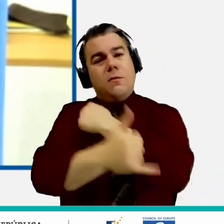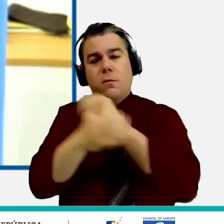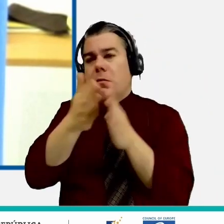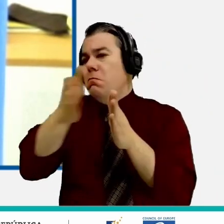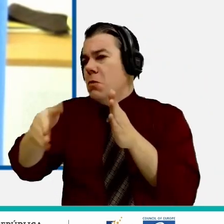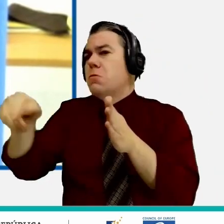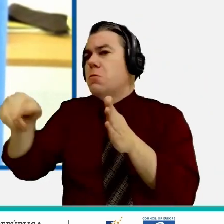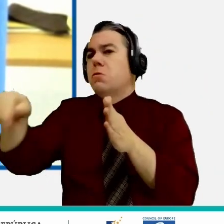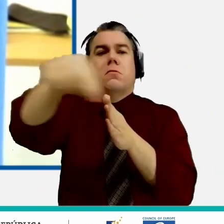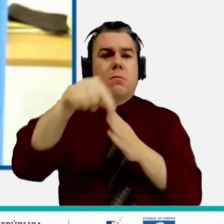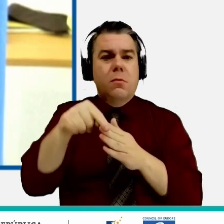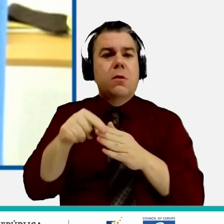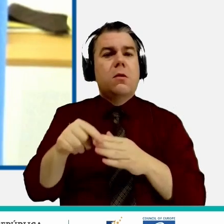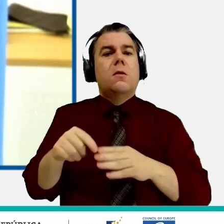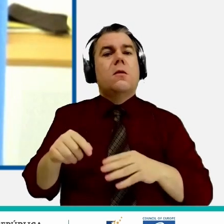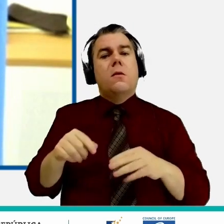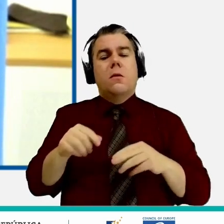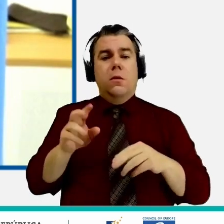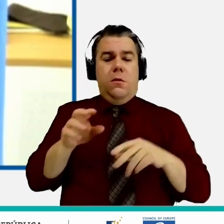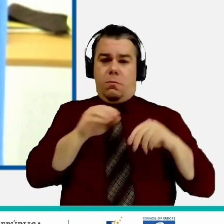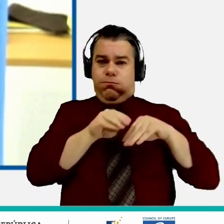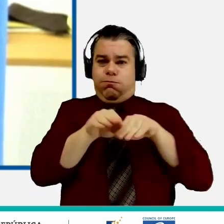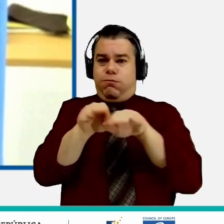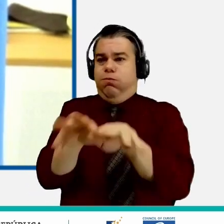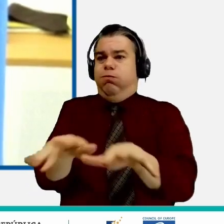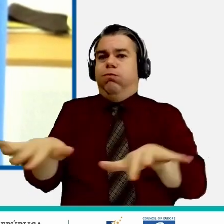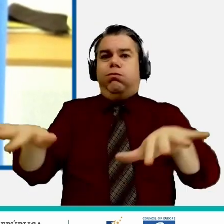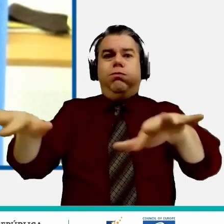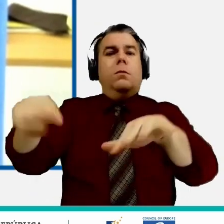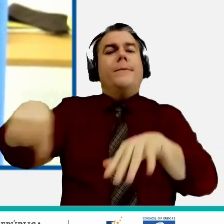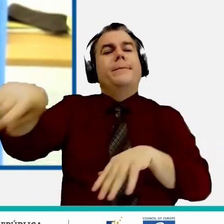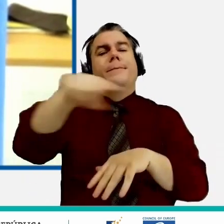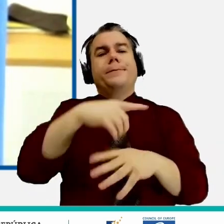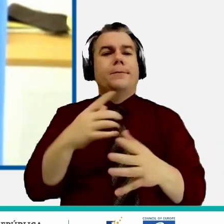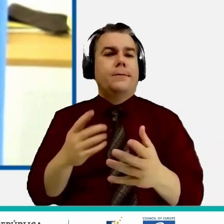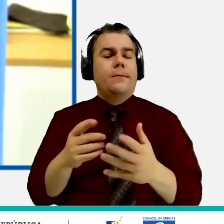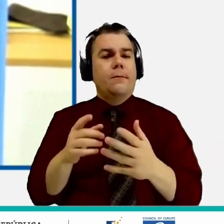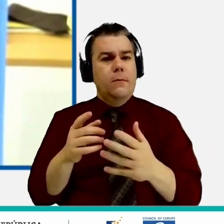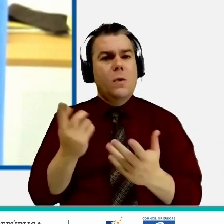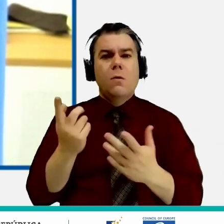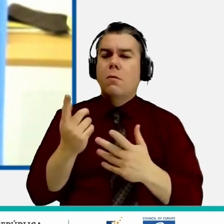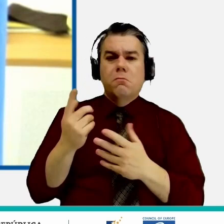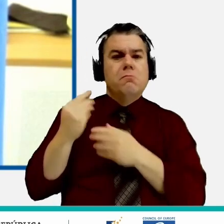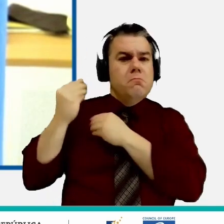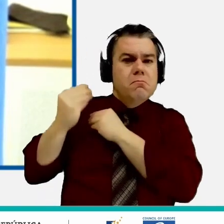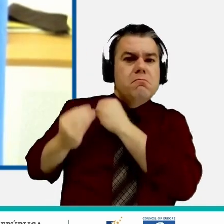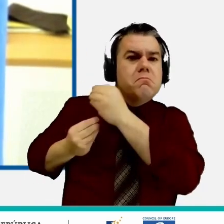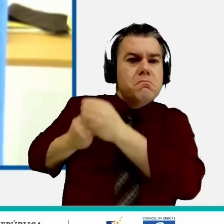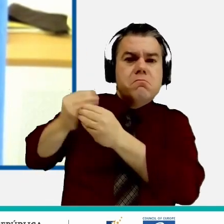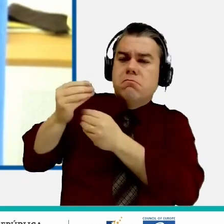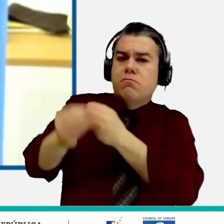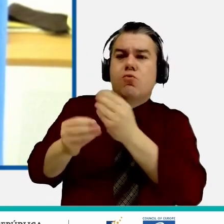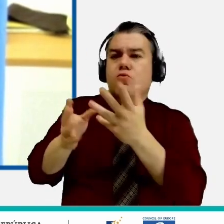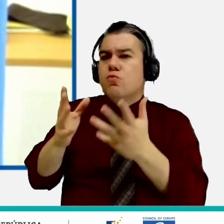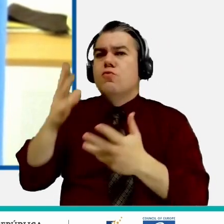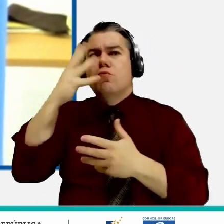the Danube Delta countries to work together to protect what is a unique natural heritage, a unique habitat, a unique ecosystem,